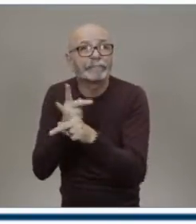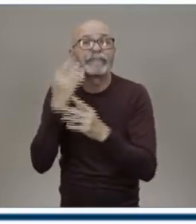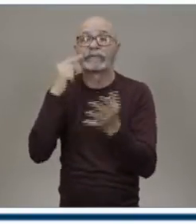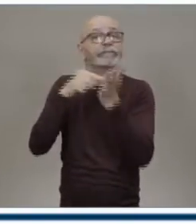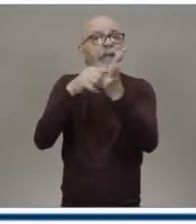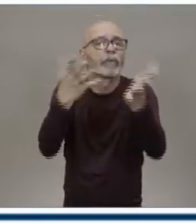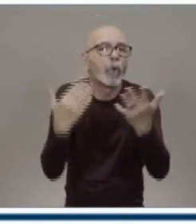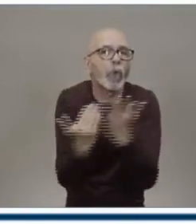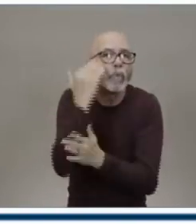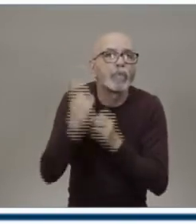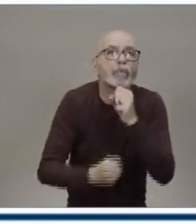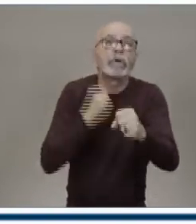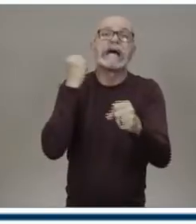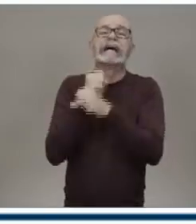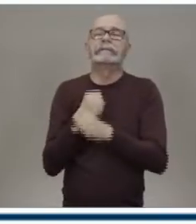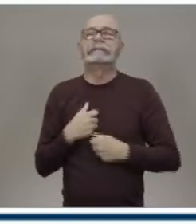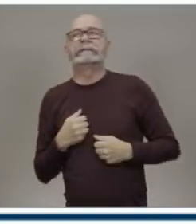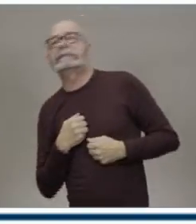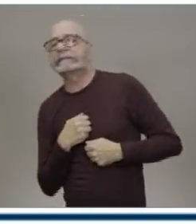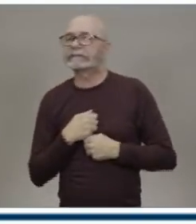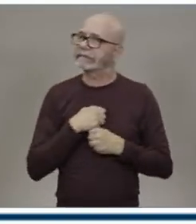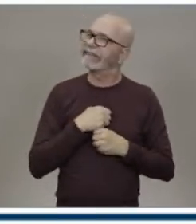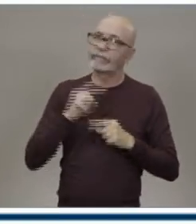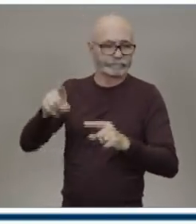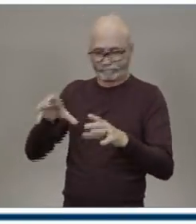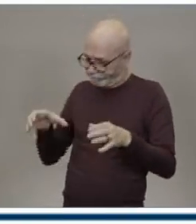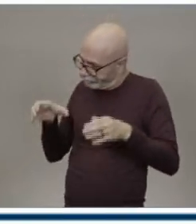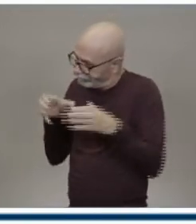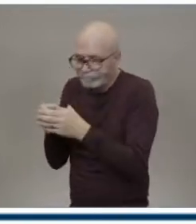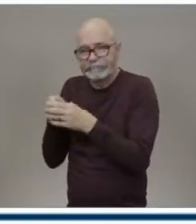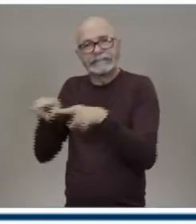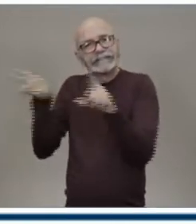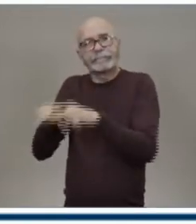well. So again, keep your gathering small with no more